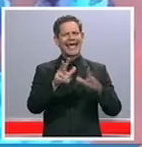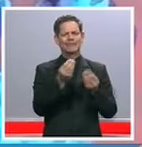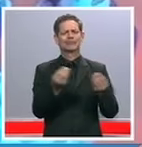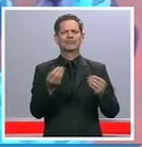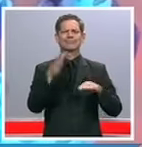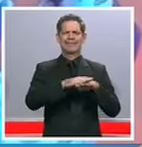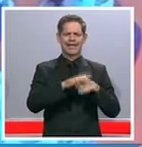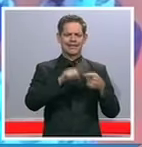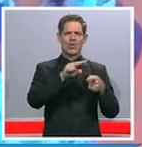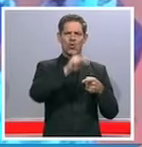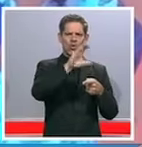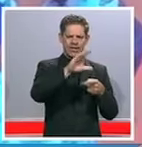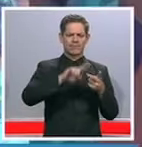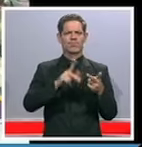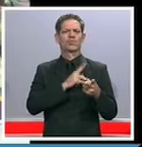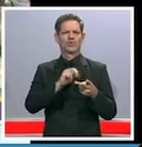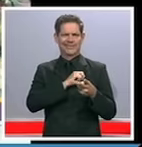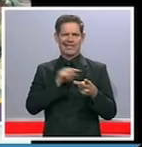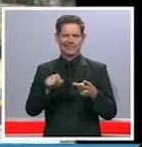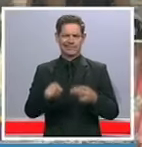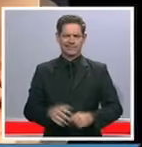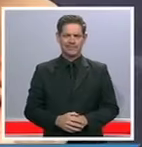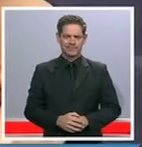in Kwazulu-Natal and the Northern Cape.